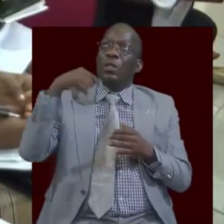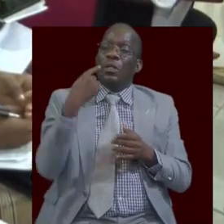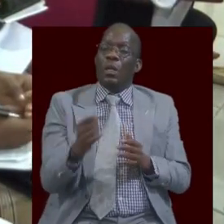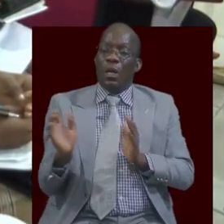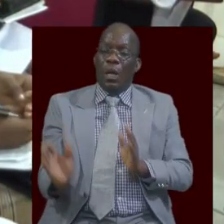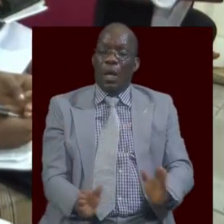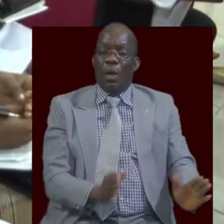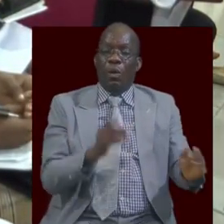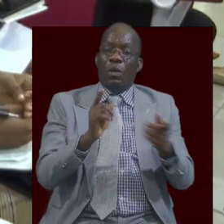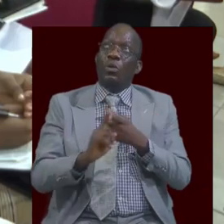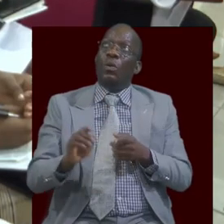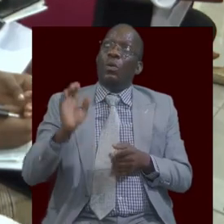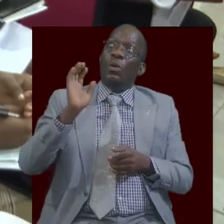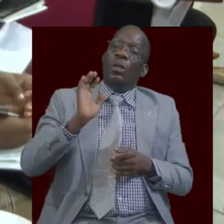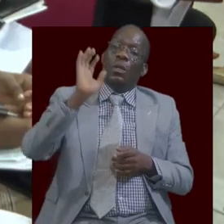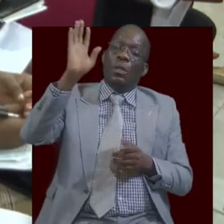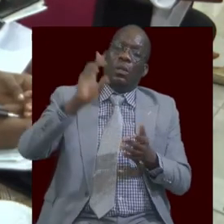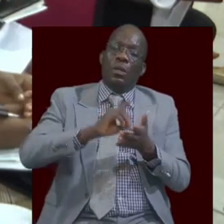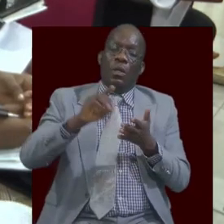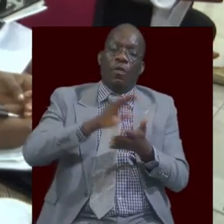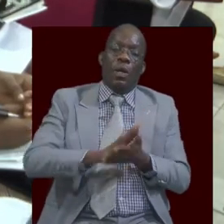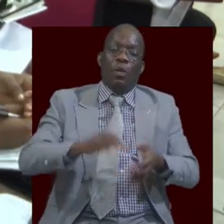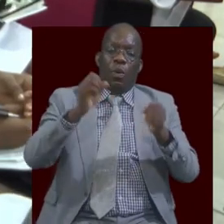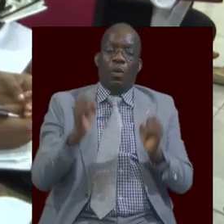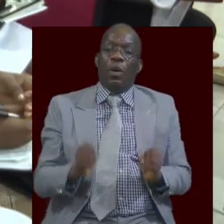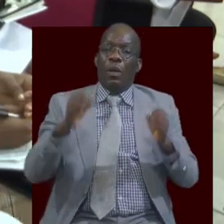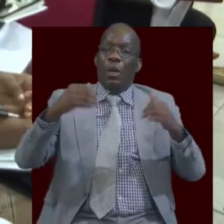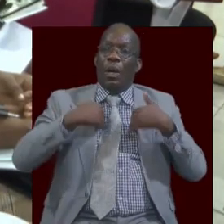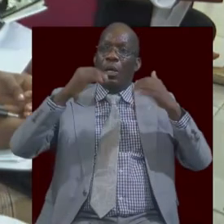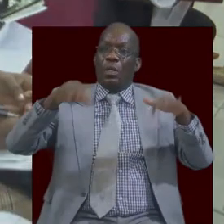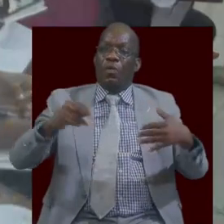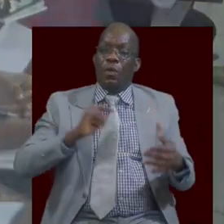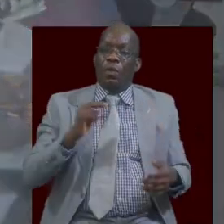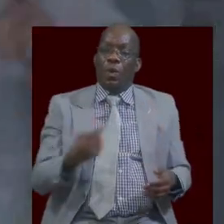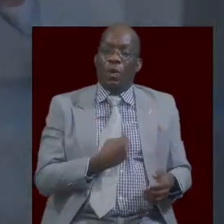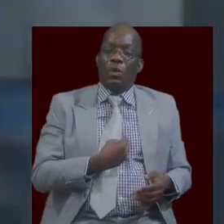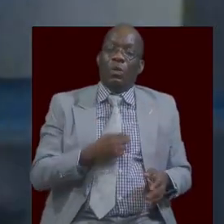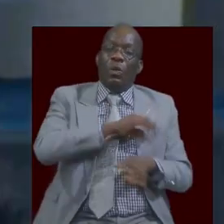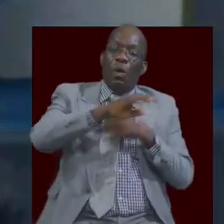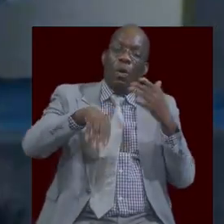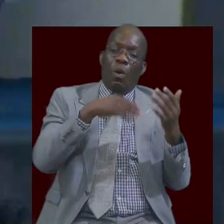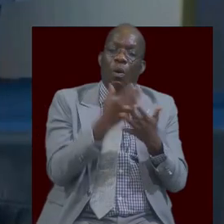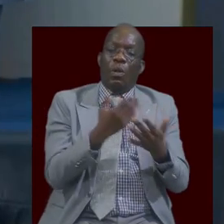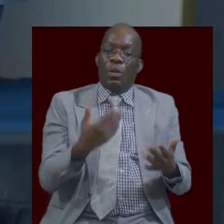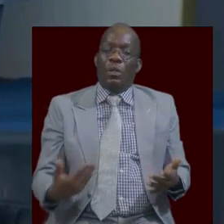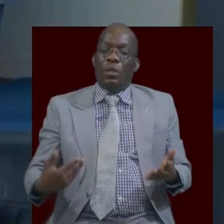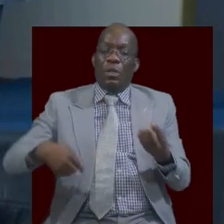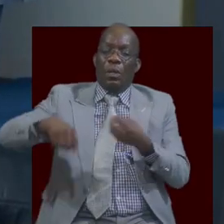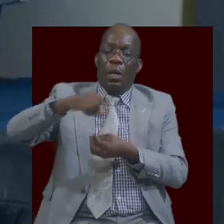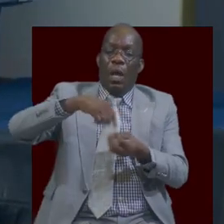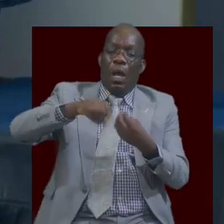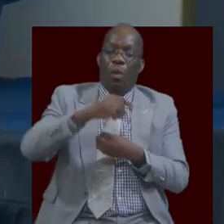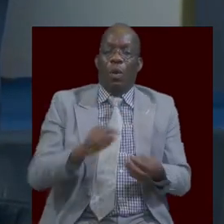power has given unto us. Look at it. All things that pertain